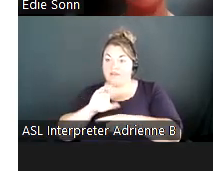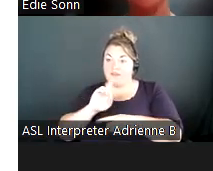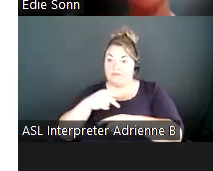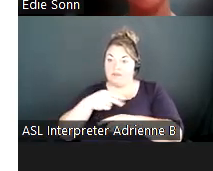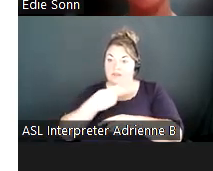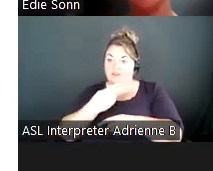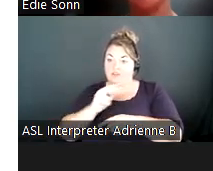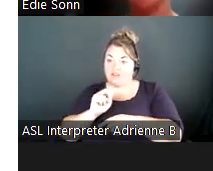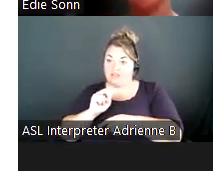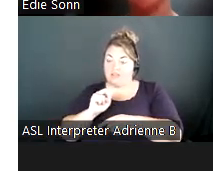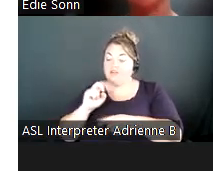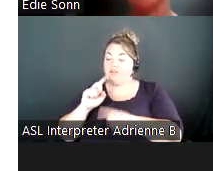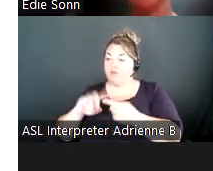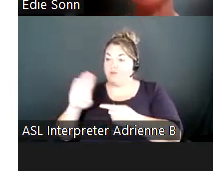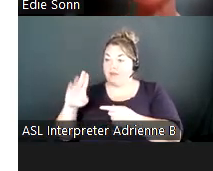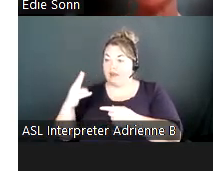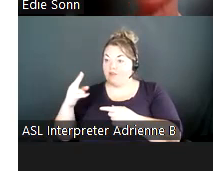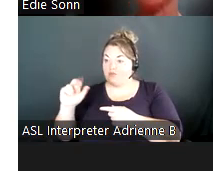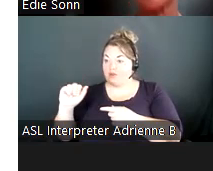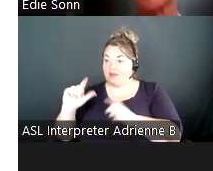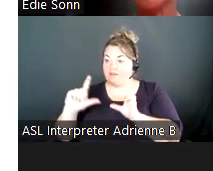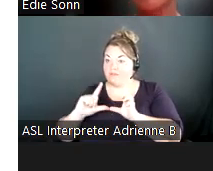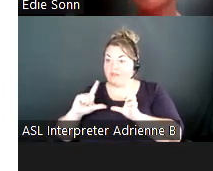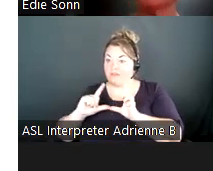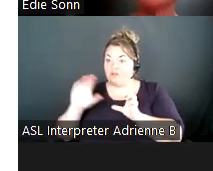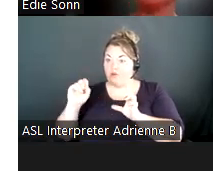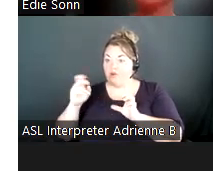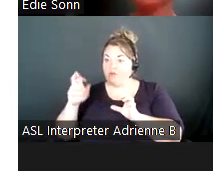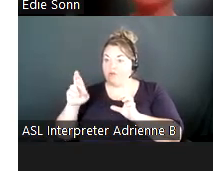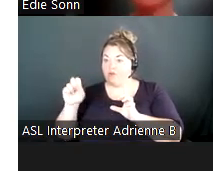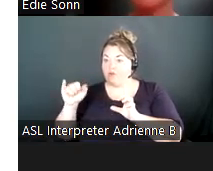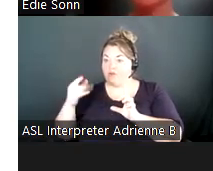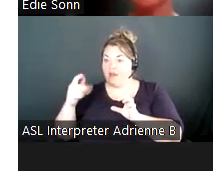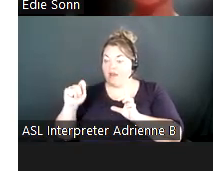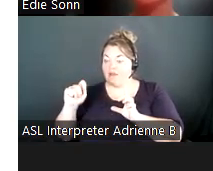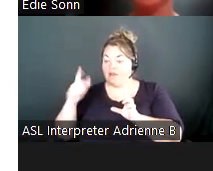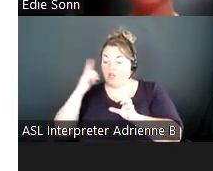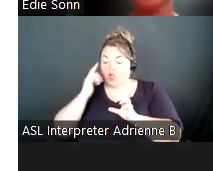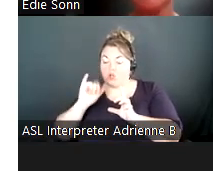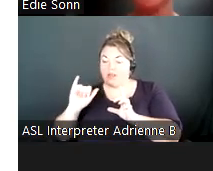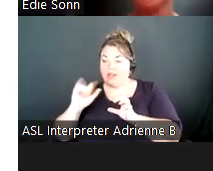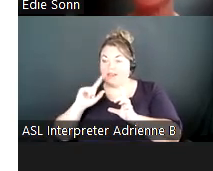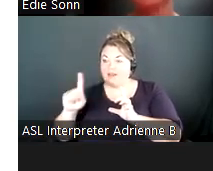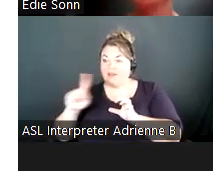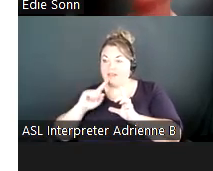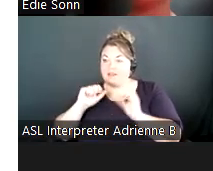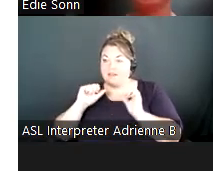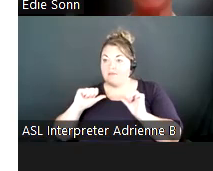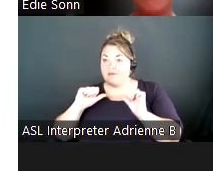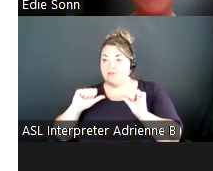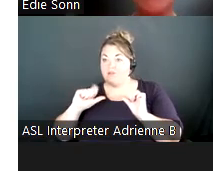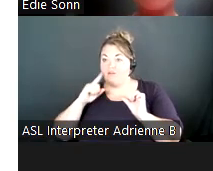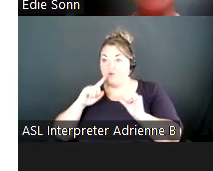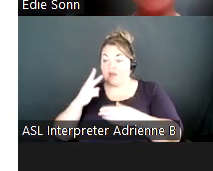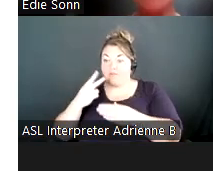to BHA license oversight, so that it looks like there is the potential for